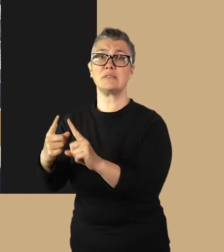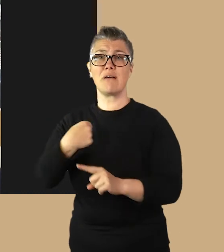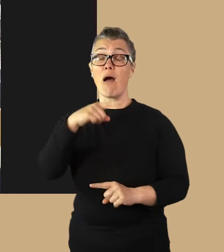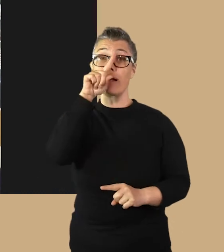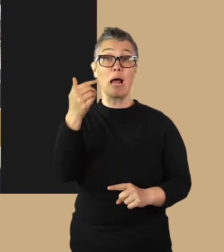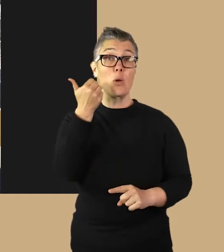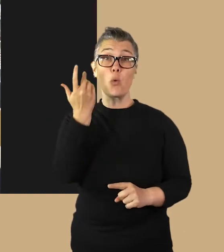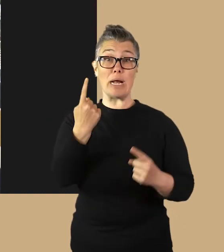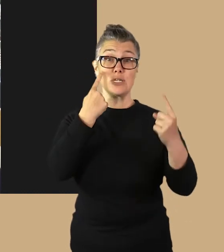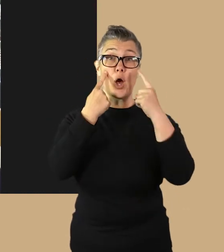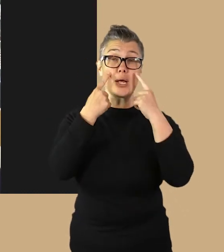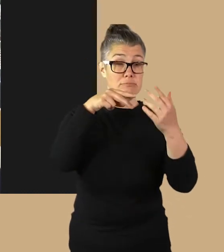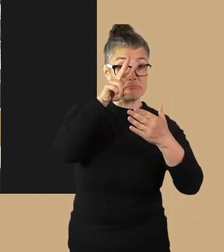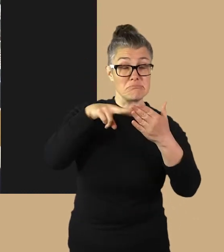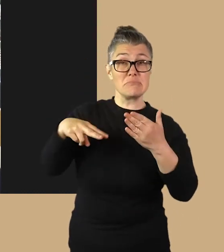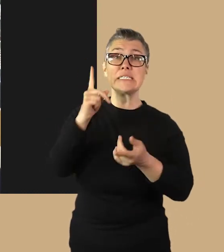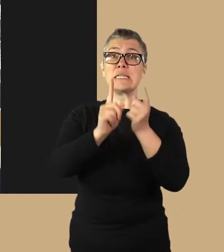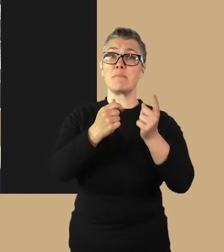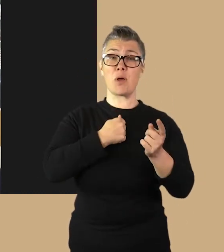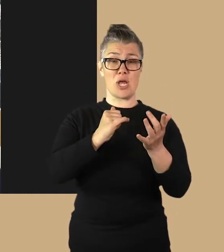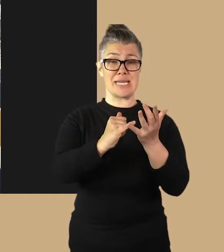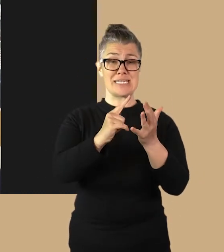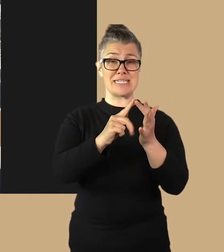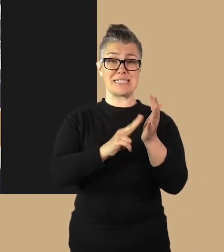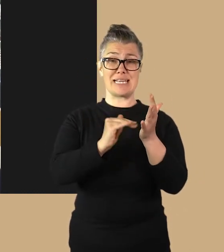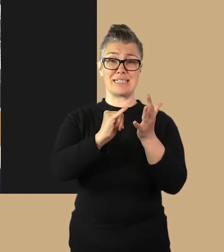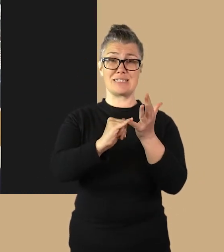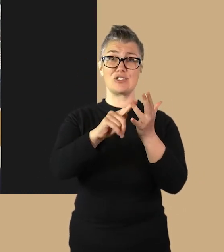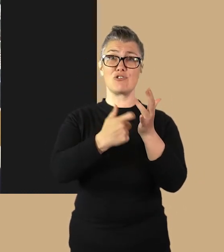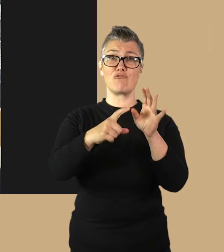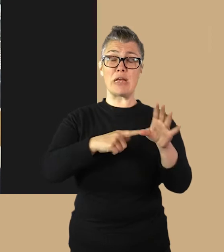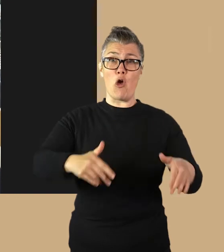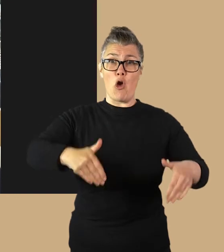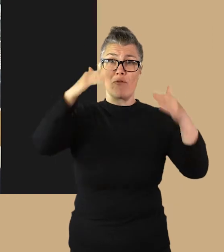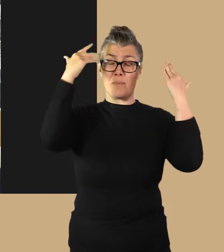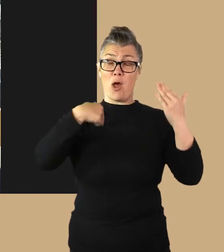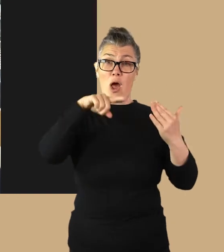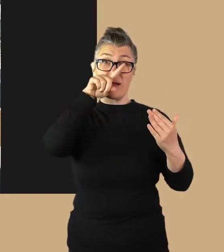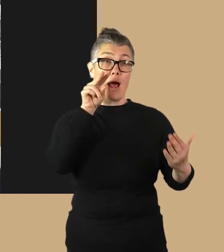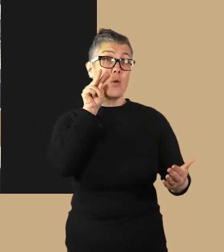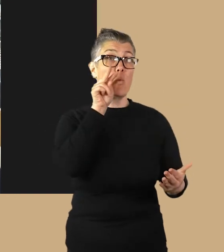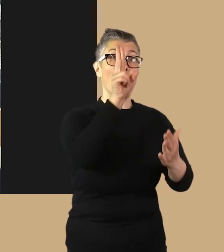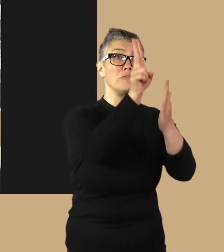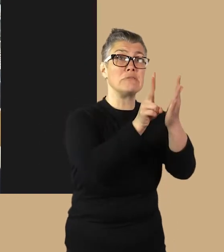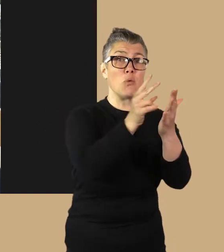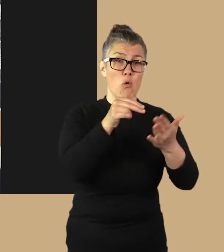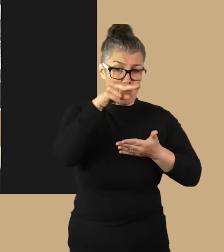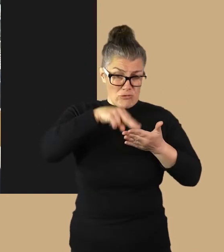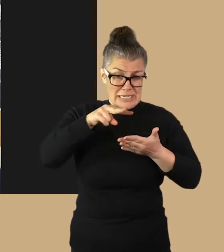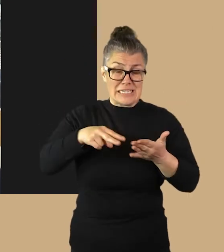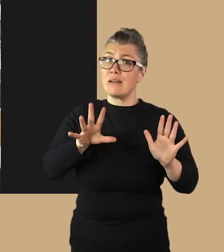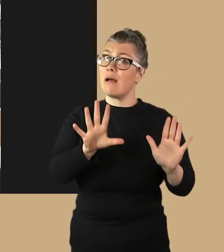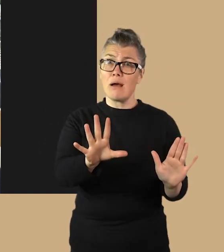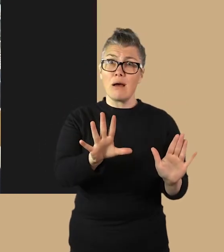I can't always use my eyes. I mean, sometimes my sensory overwhelm just makes it really hard to read or watch things. I mean,